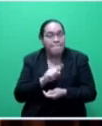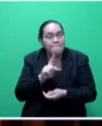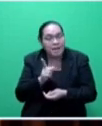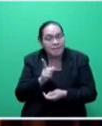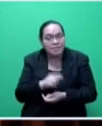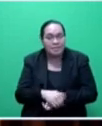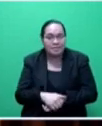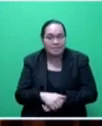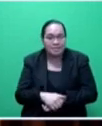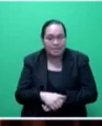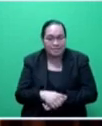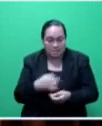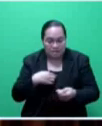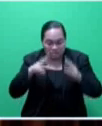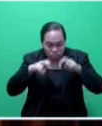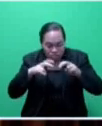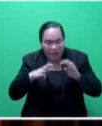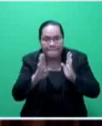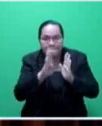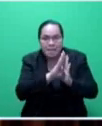But just looking at the bill,